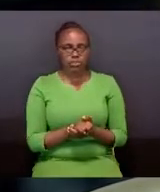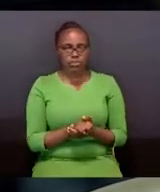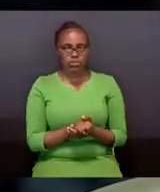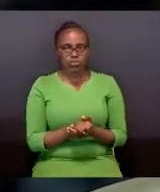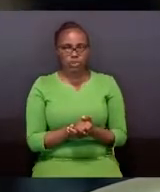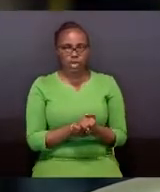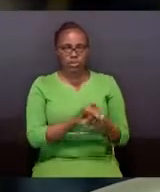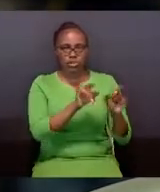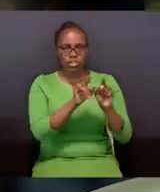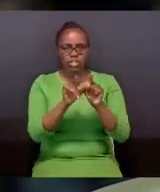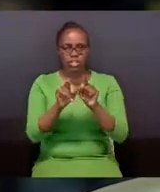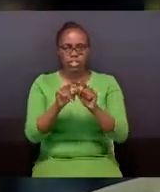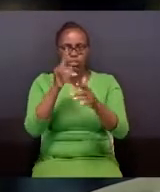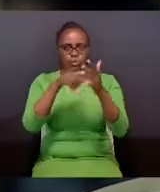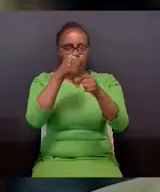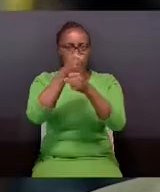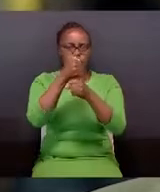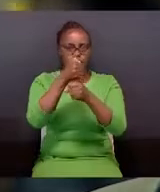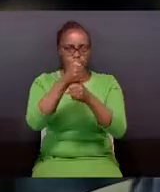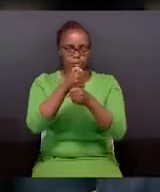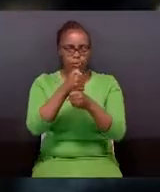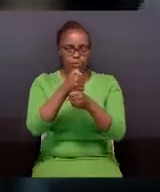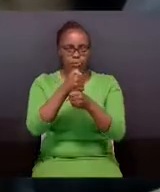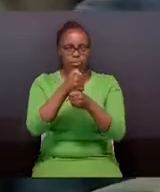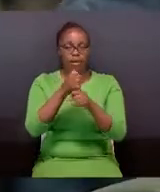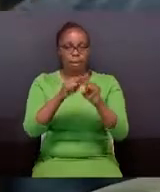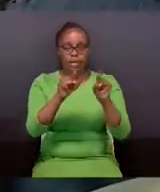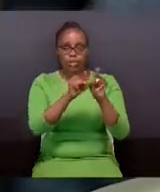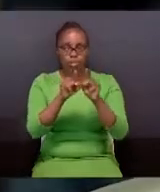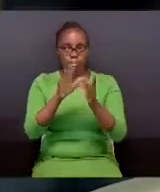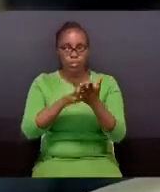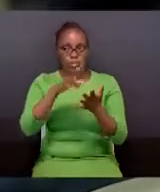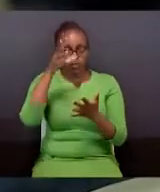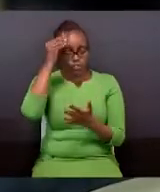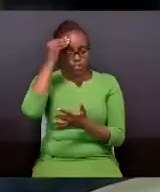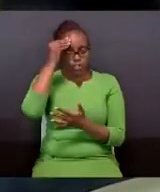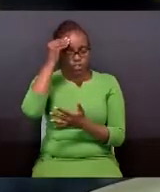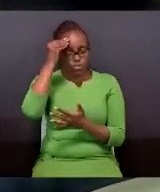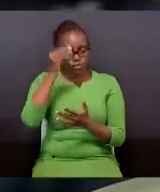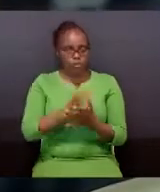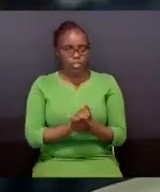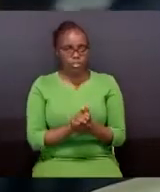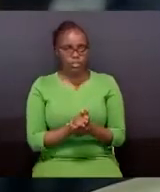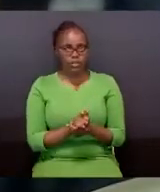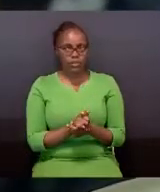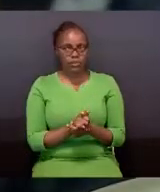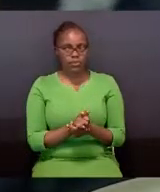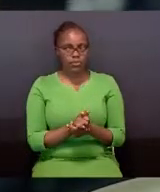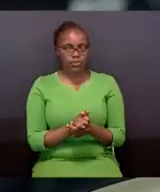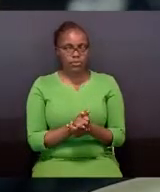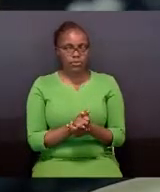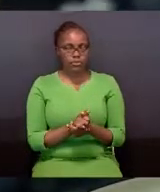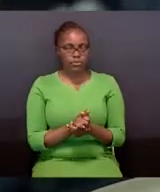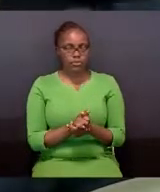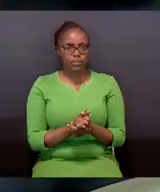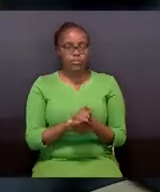learn from what impacts you, but you also learn to impact your environment? So there is an